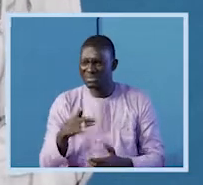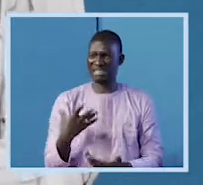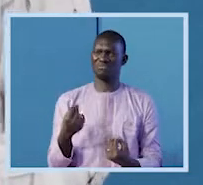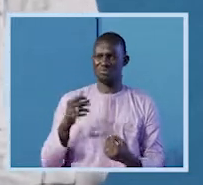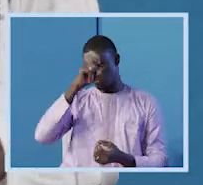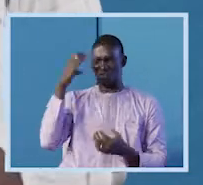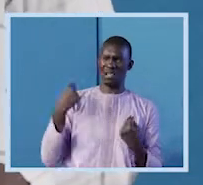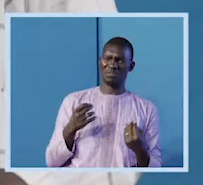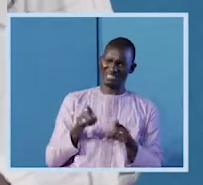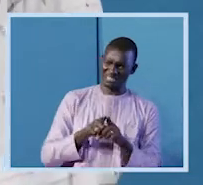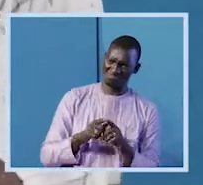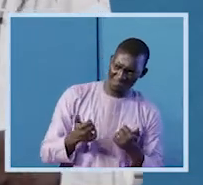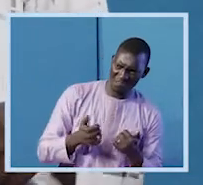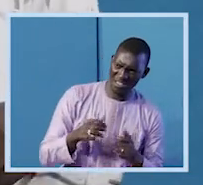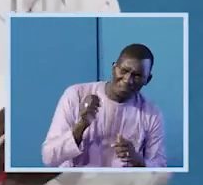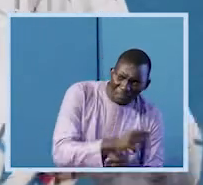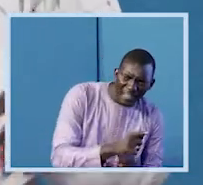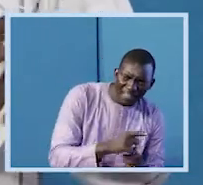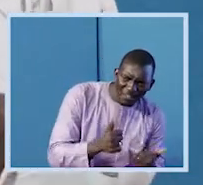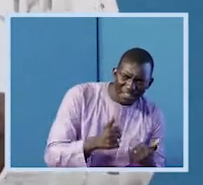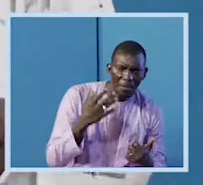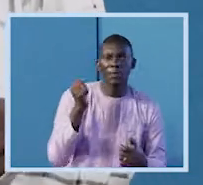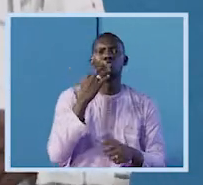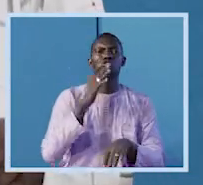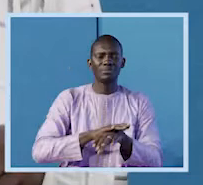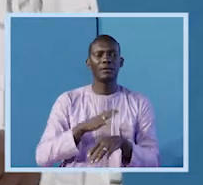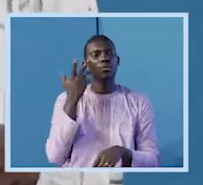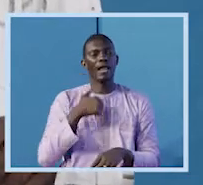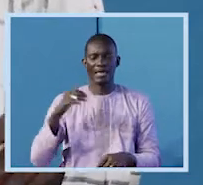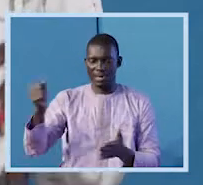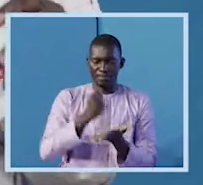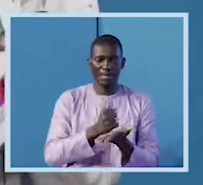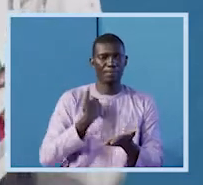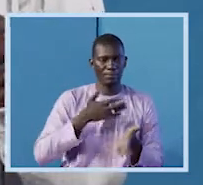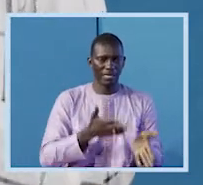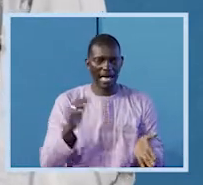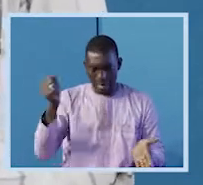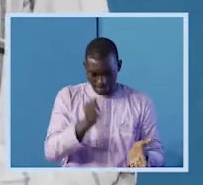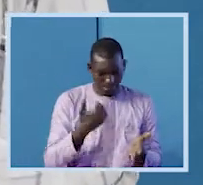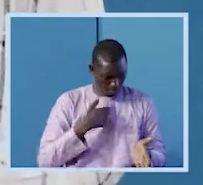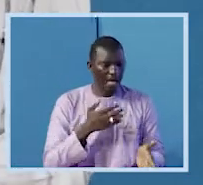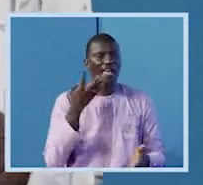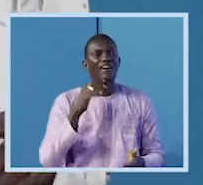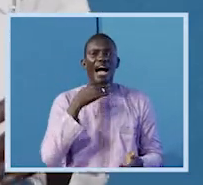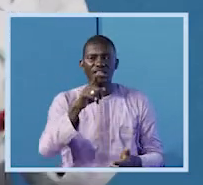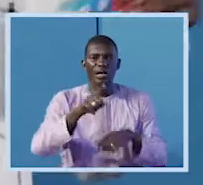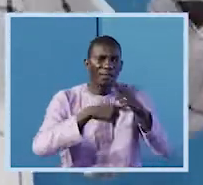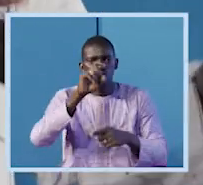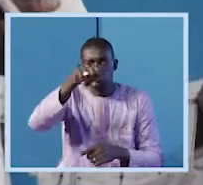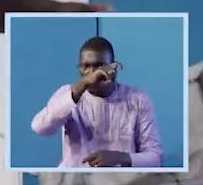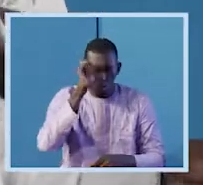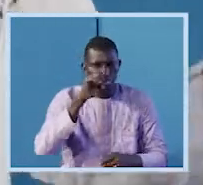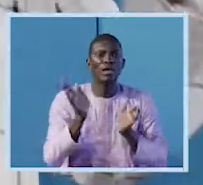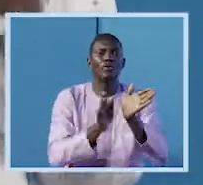profession, Landa, is it paying the bills? Because sometimes when I bring people here, what I say is that when I ask you about your profession to actually encourage